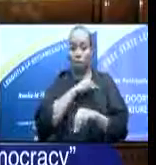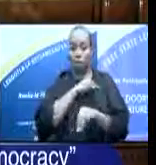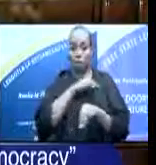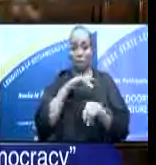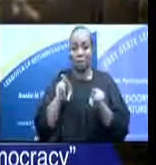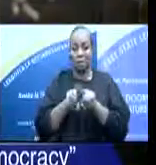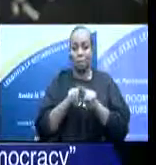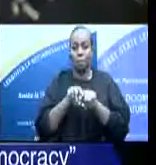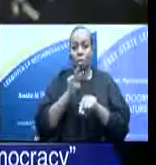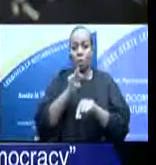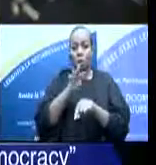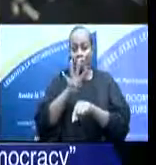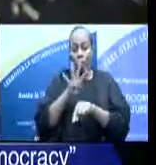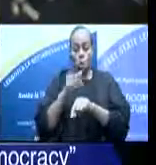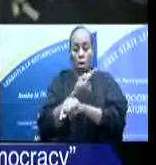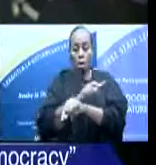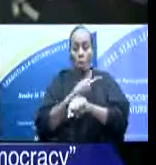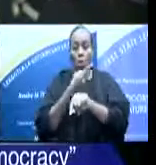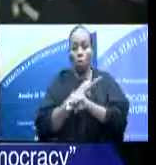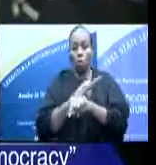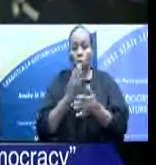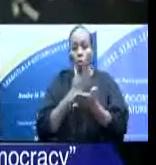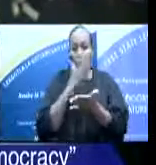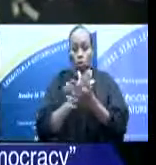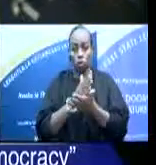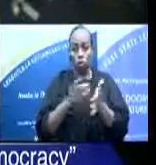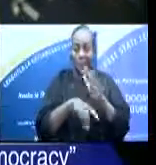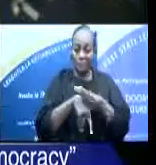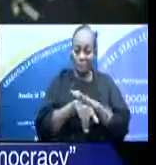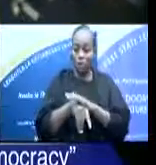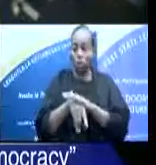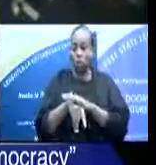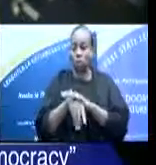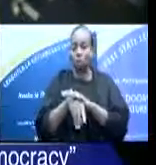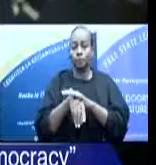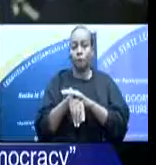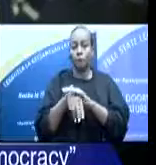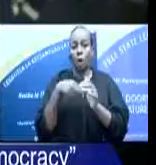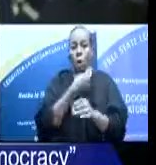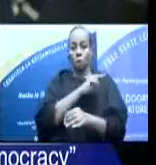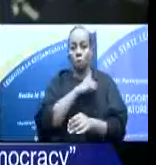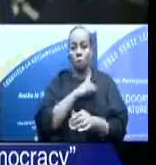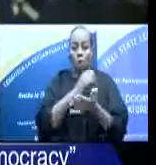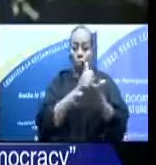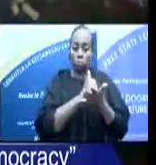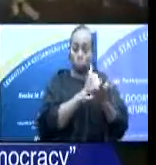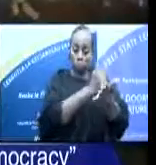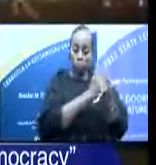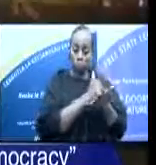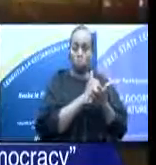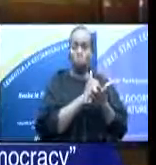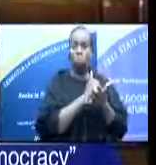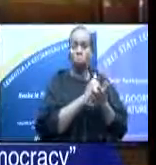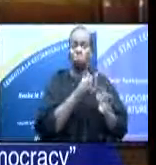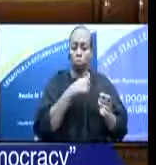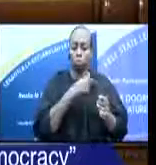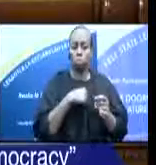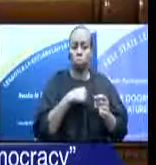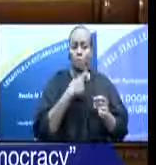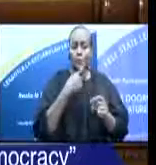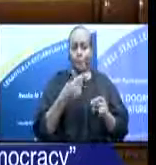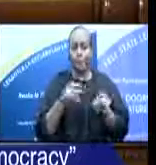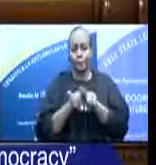24-hour services to reduce the pressure to the district hospitals. And it is therefore that I commend